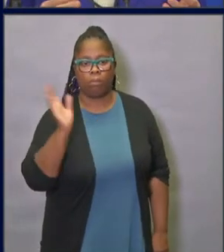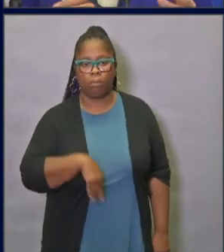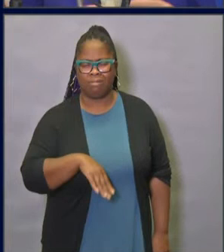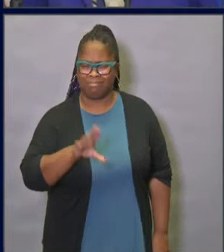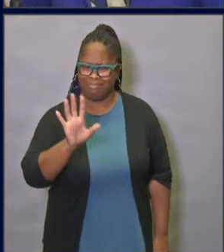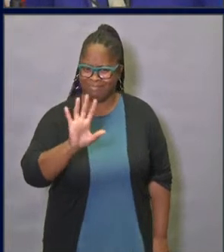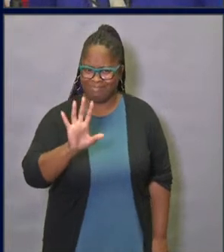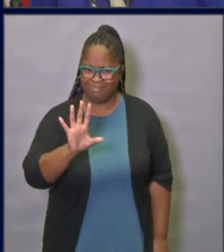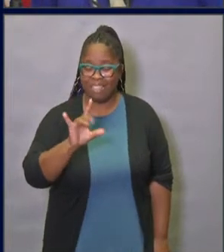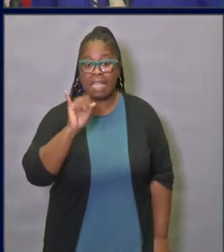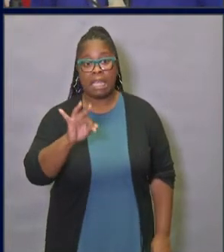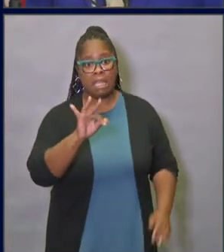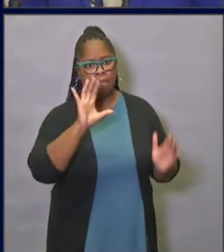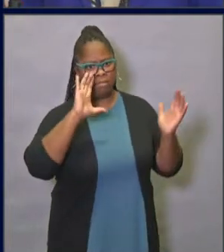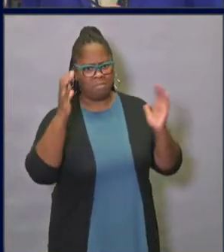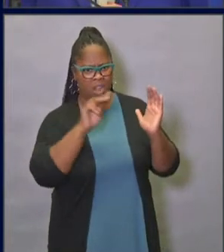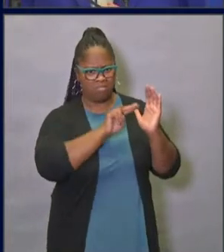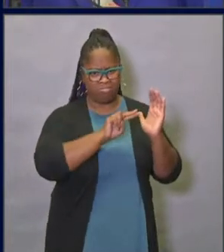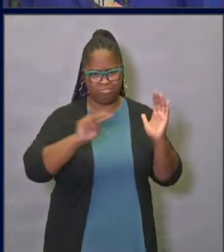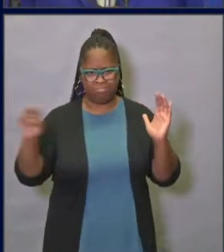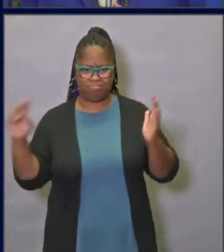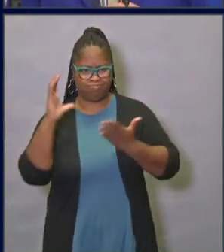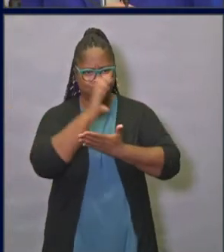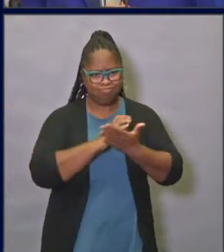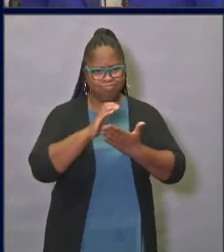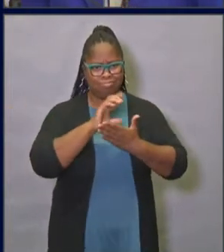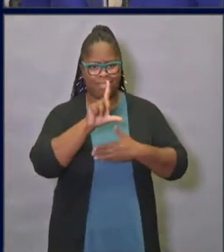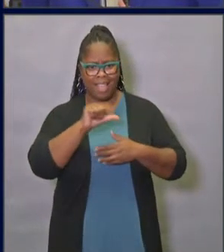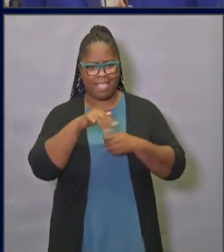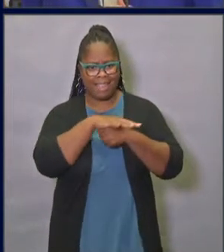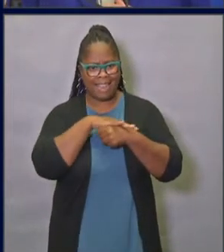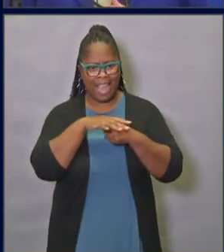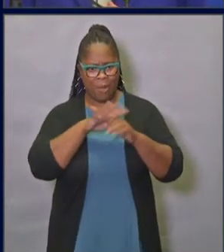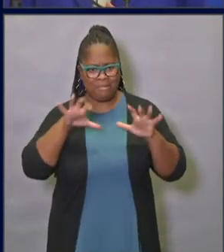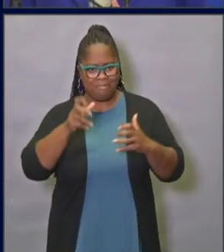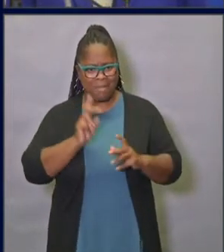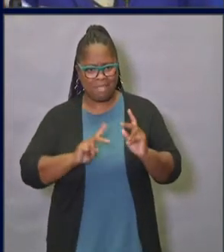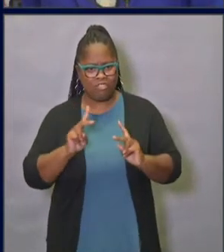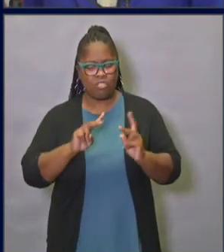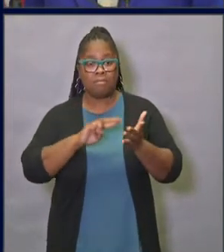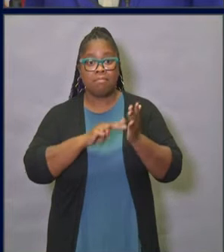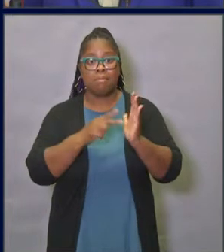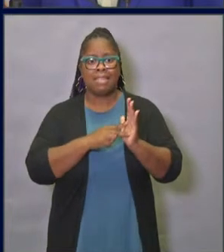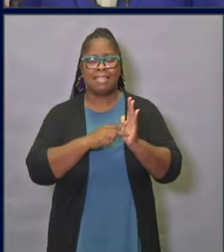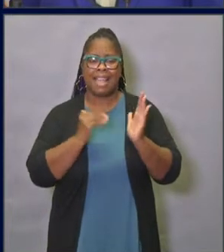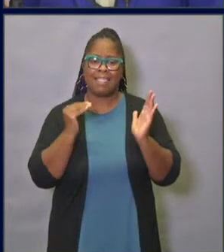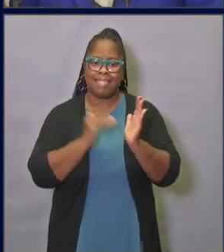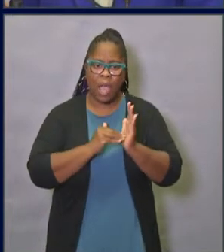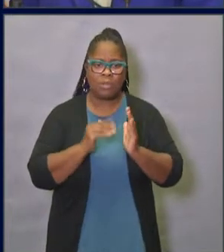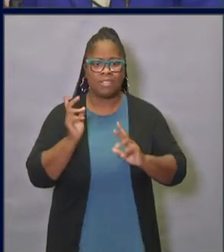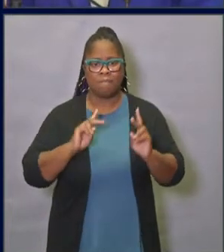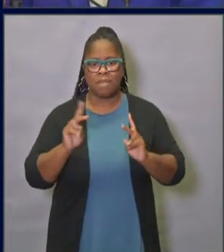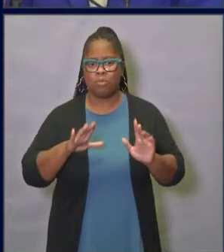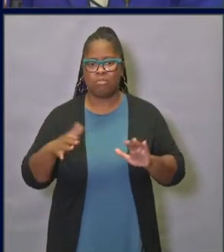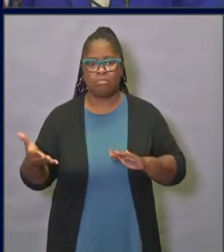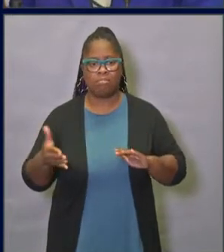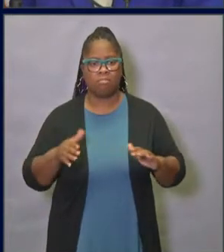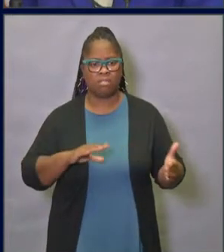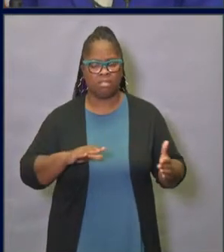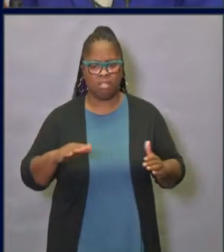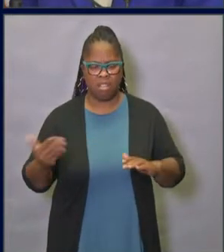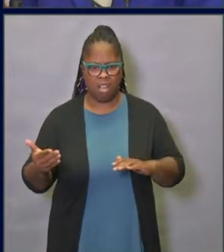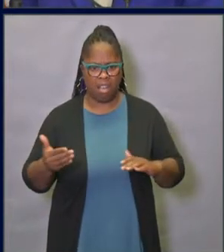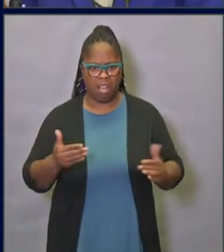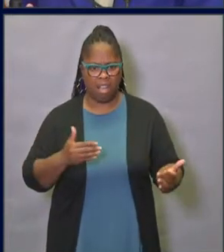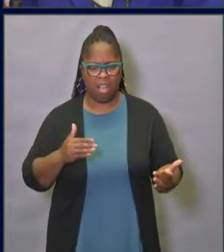entire LA County population, this is translated into thousands of deaths that would otherwise have not